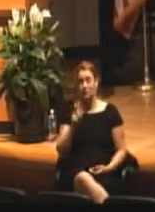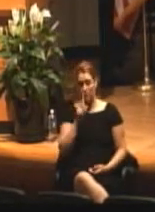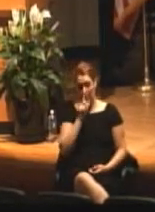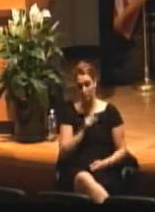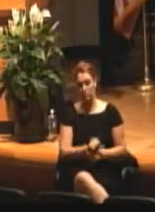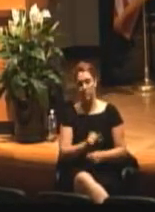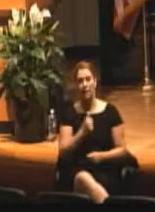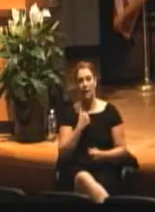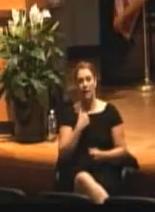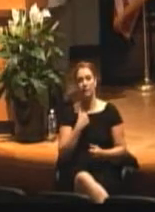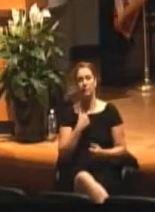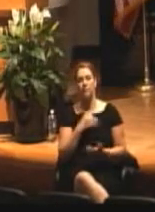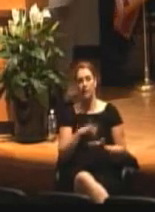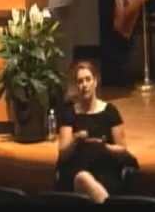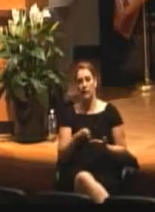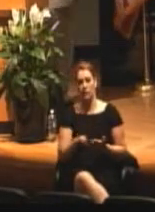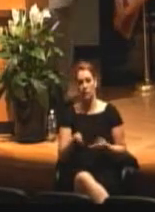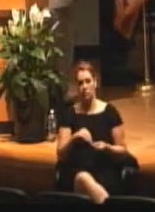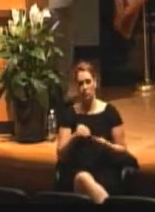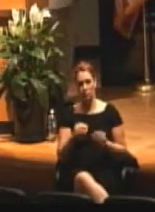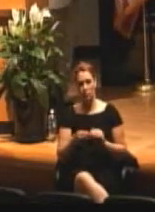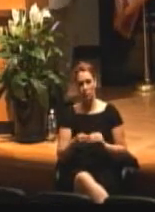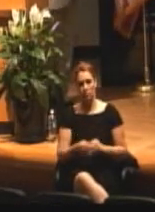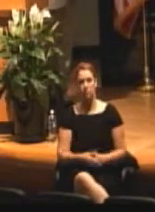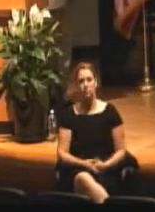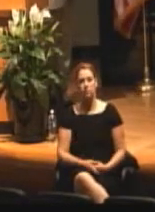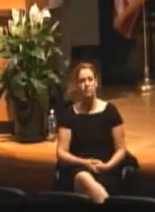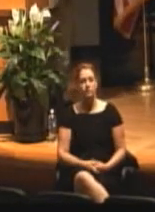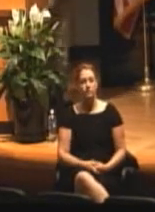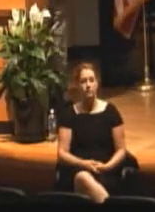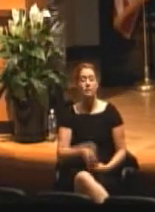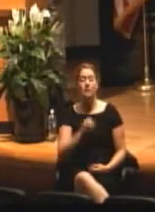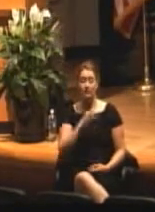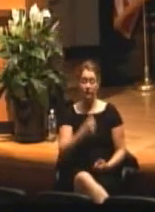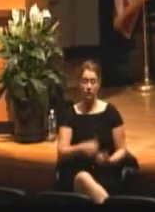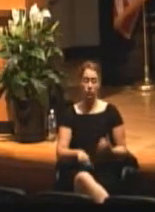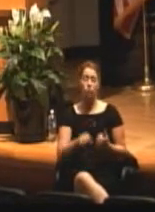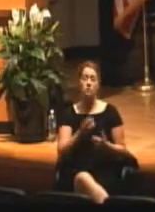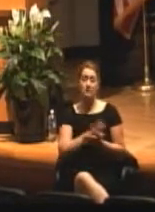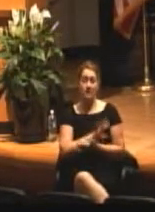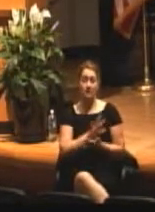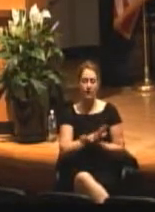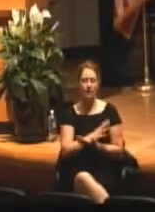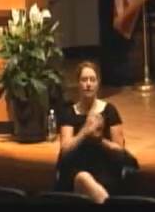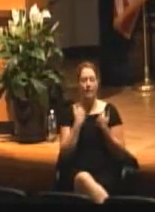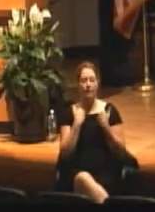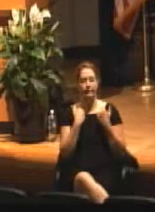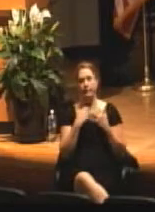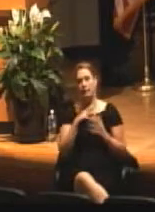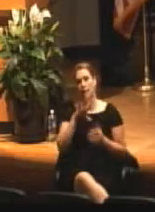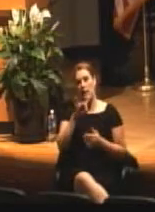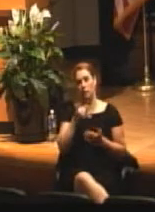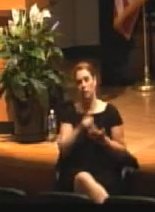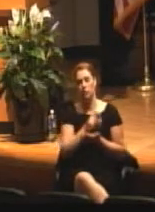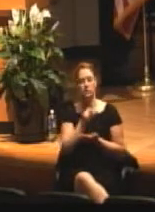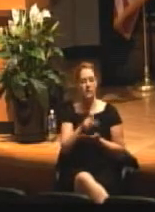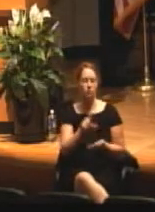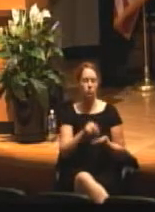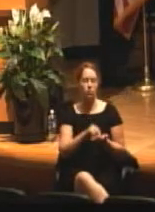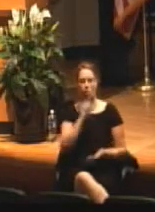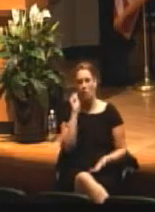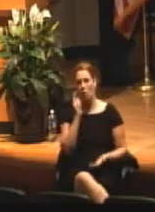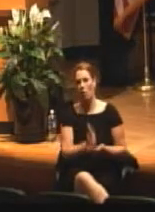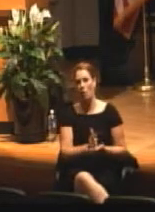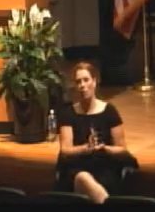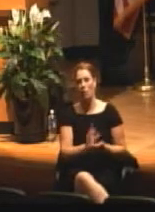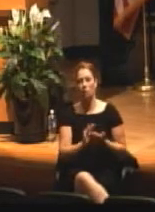8 pages to a statement, every underwriter is going to want every page to go through. We'll cover all those pieces on that. You have